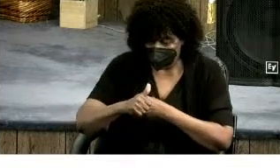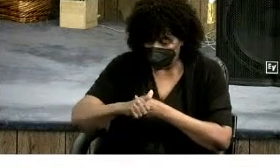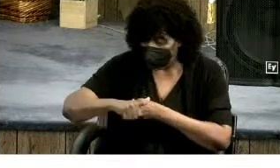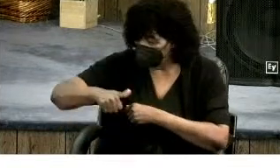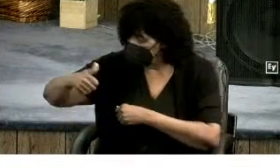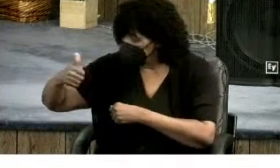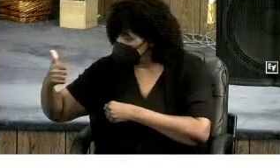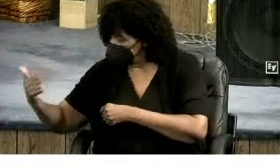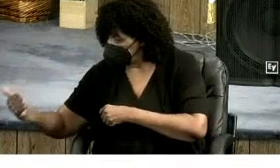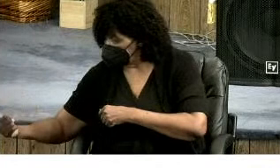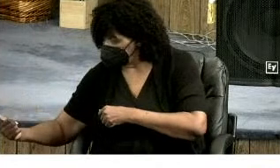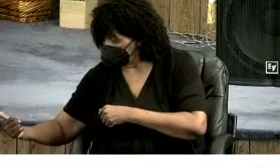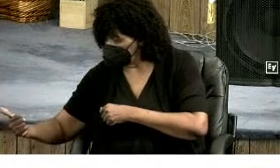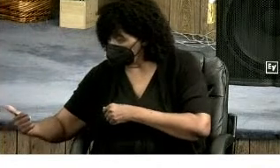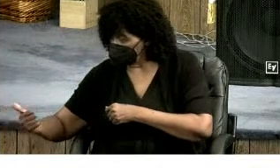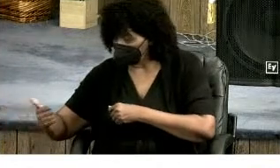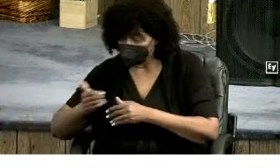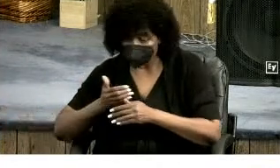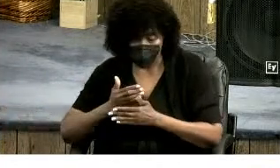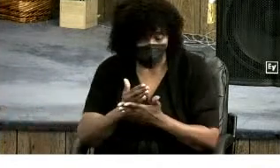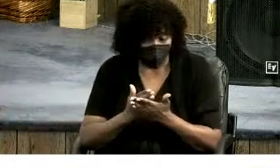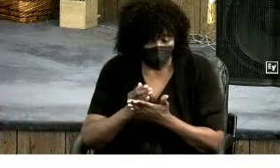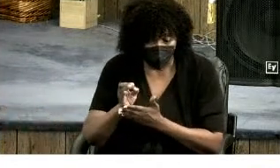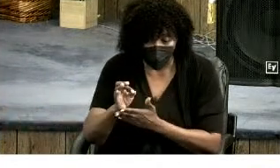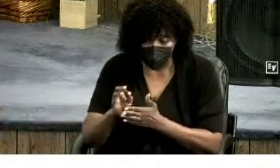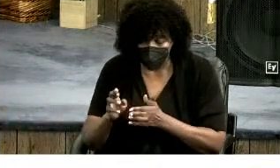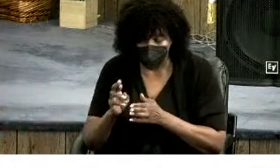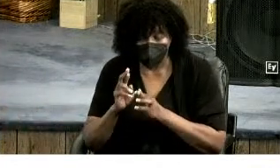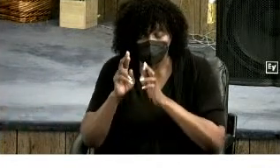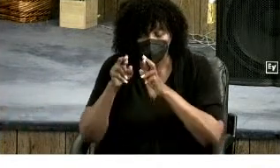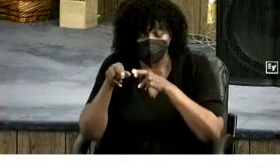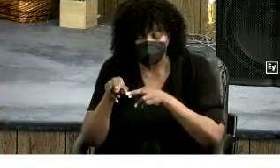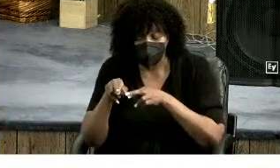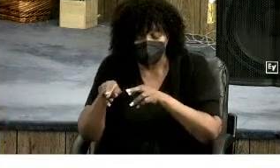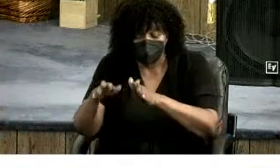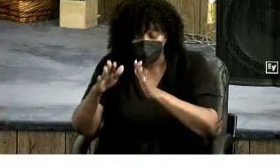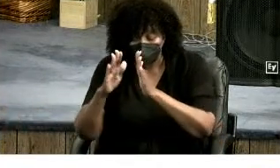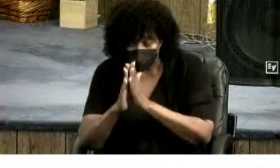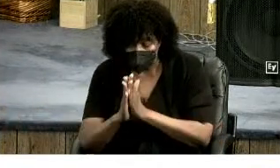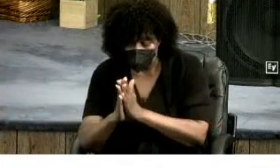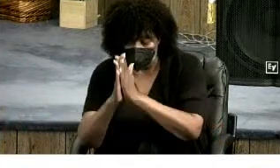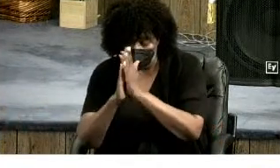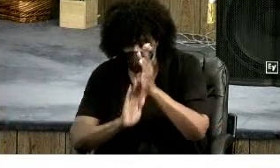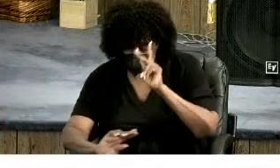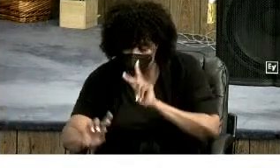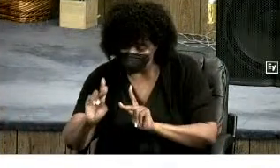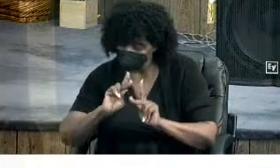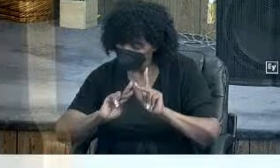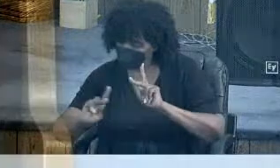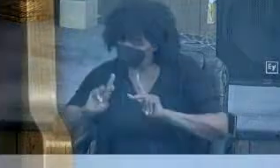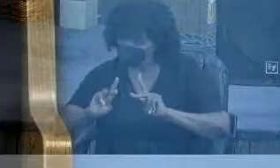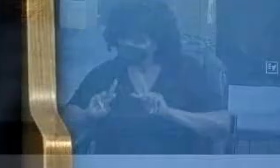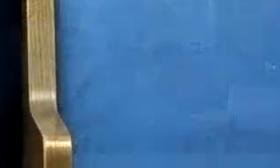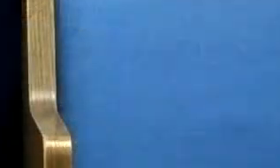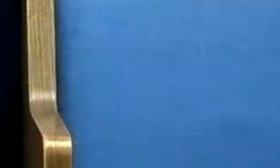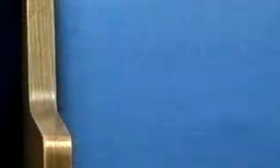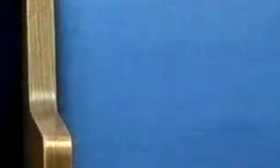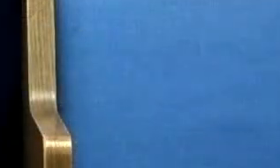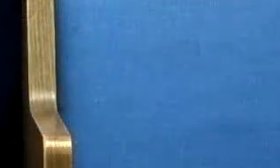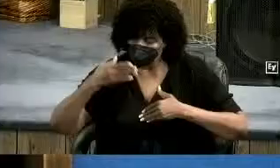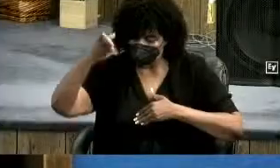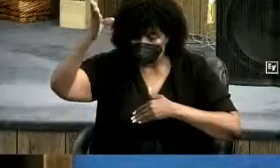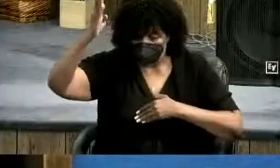side of the river. They are praying folks there. They ain't got no money, but they got God's